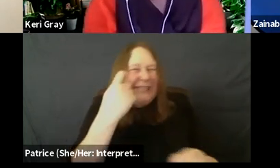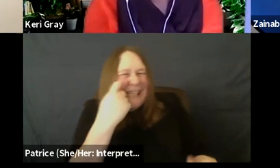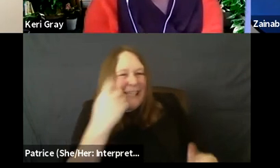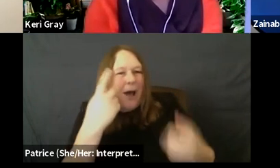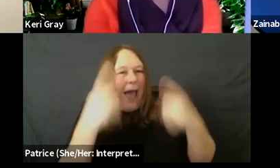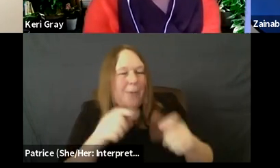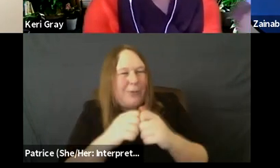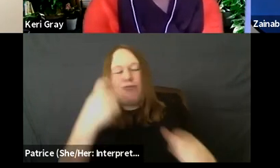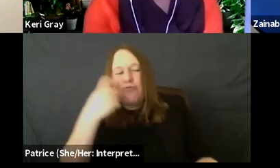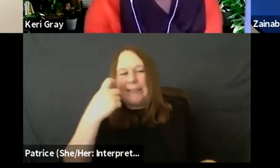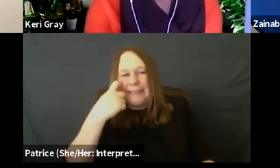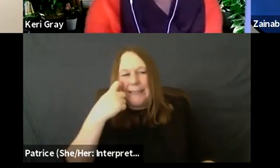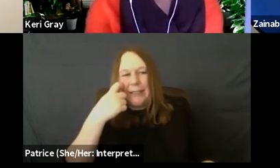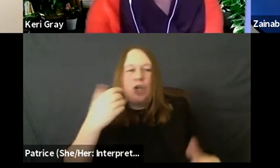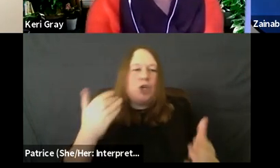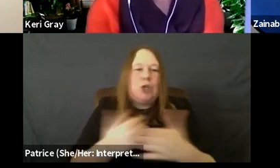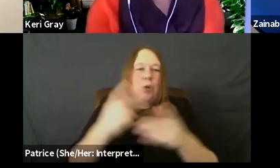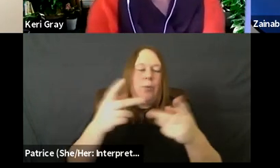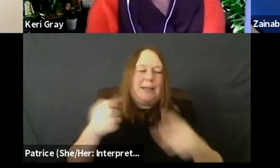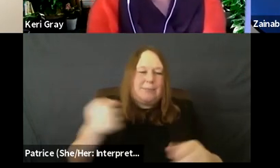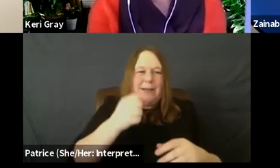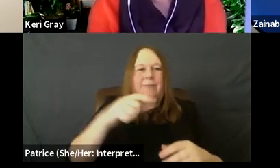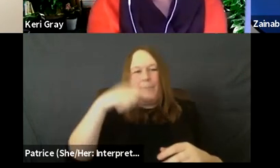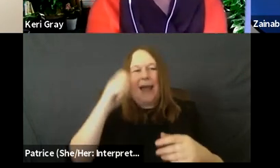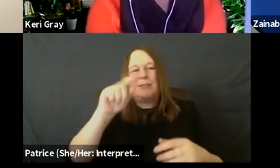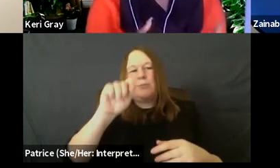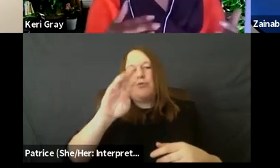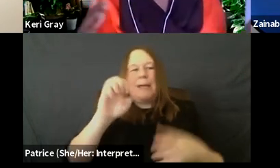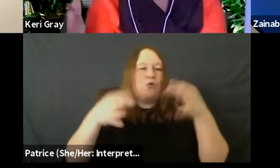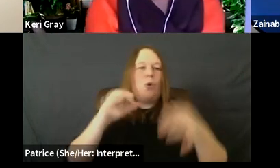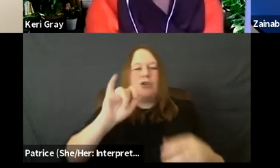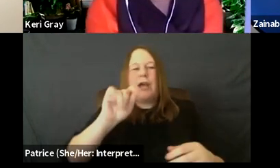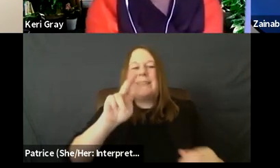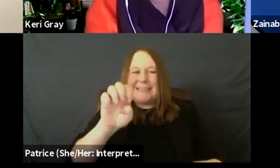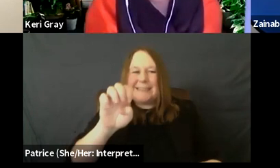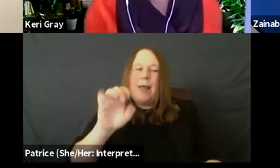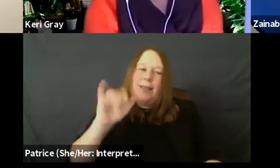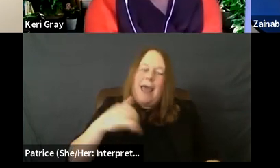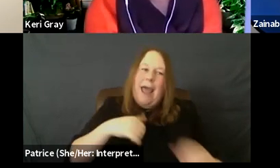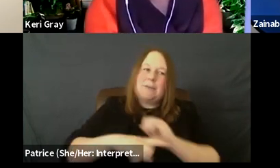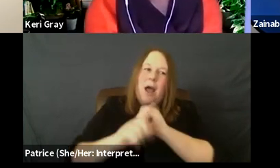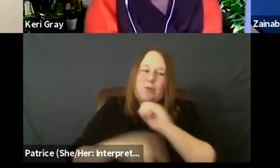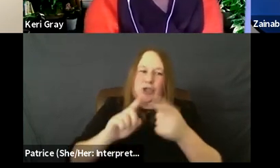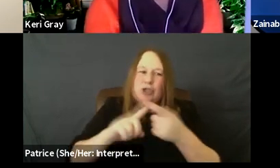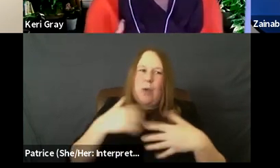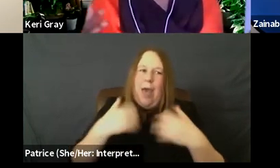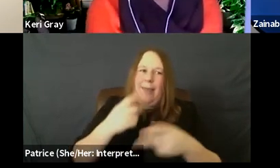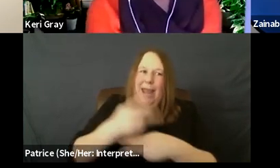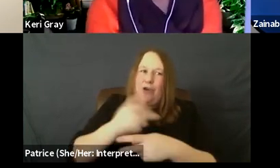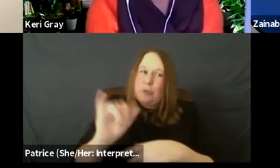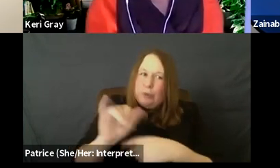with the recent new placement of our Supreme Court justice. That has consequences to healthcare. That